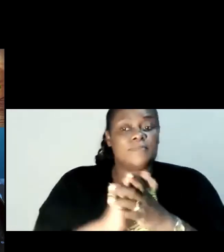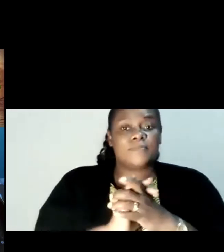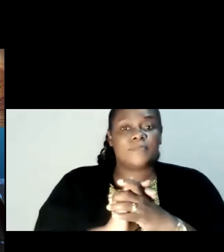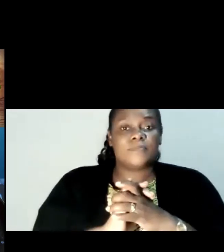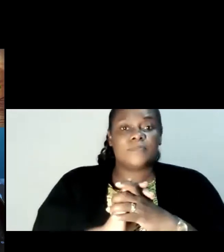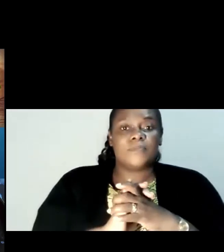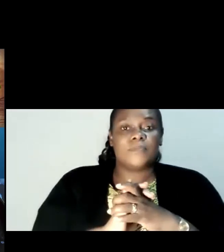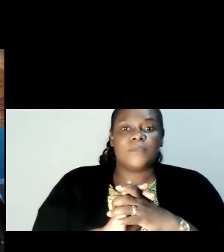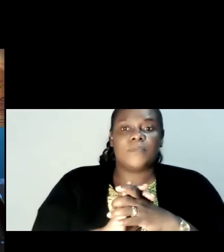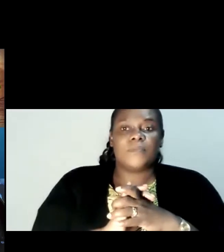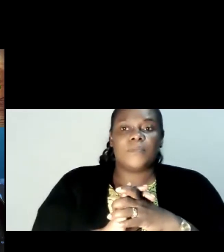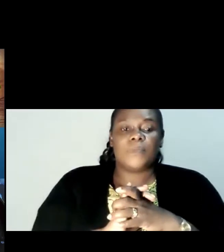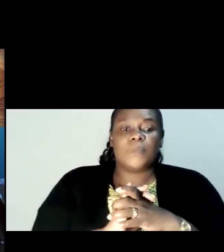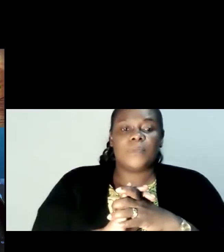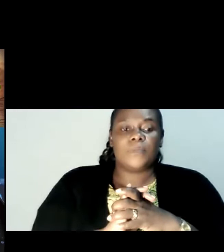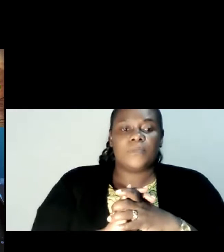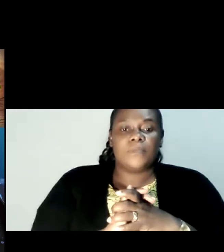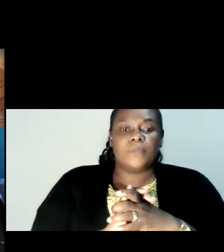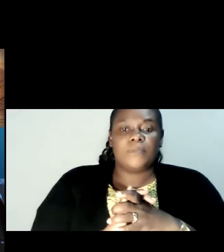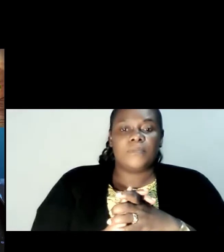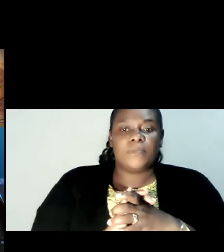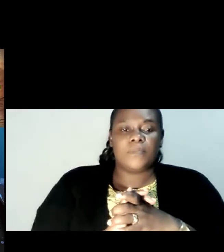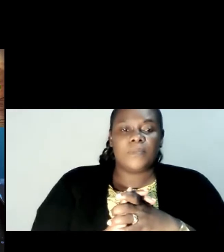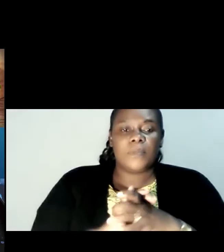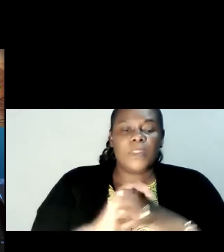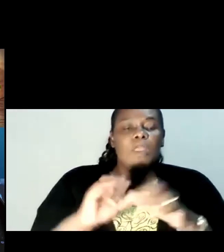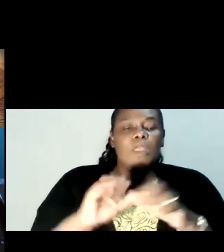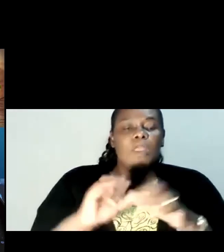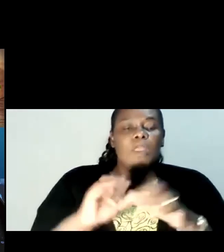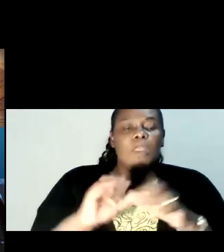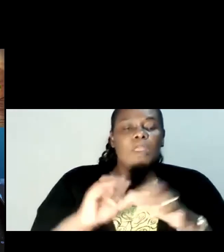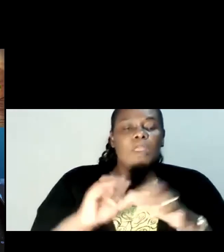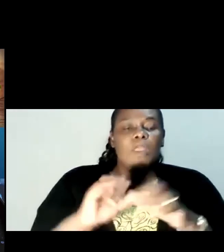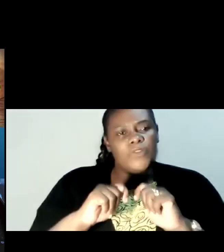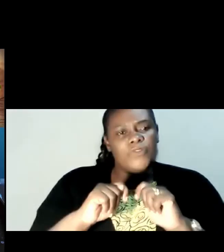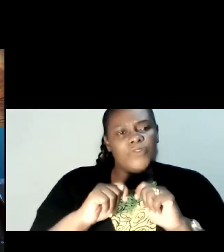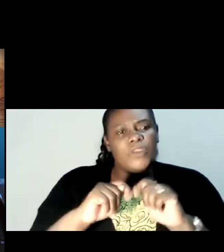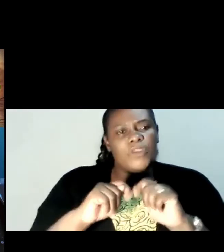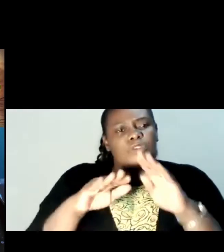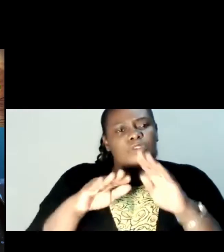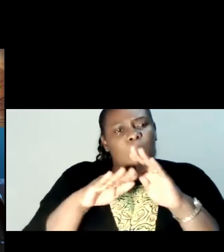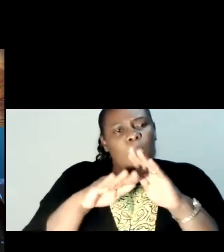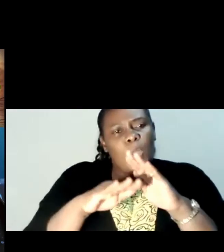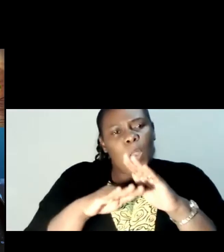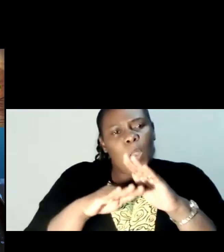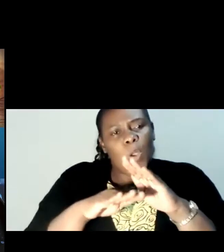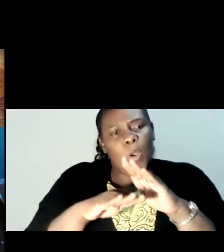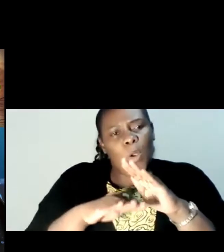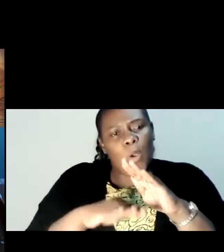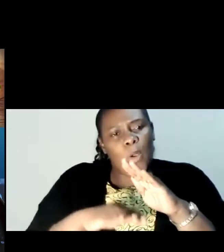reducing our body's response to an important hormone known as insulin.